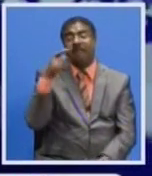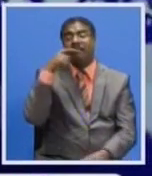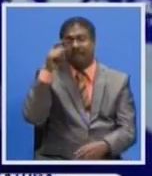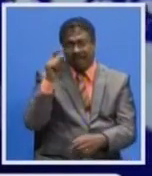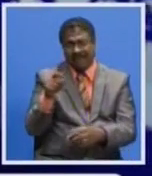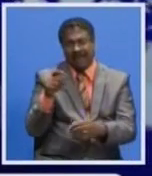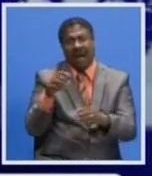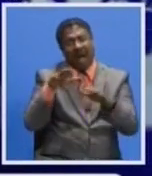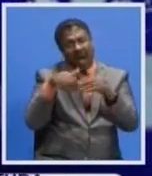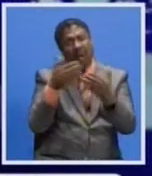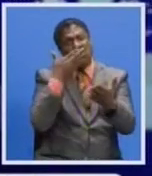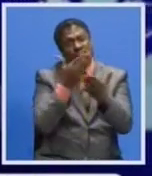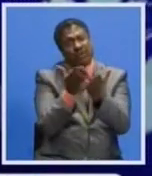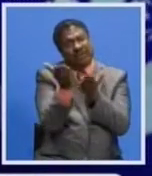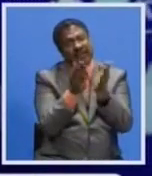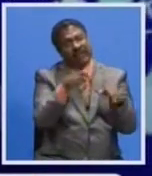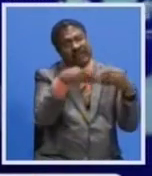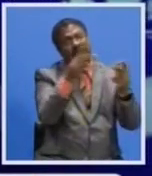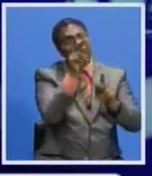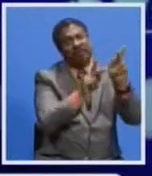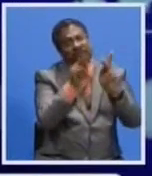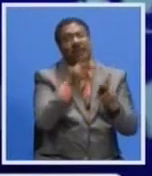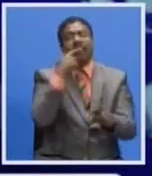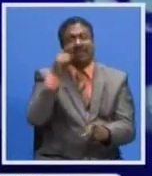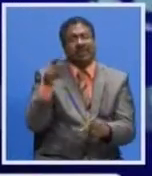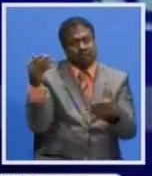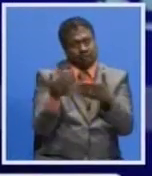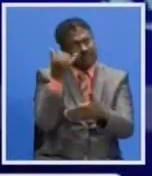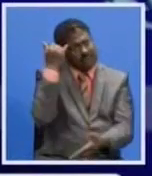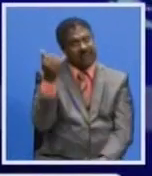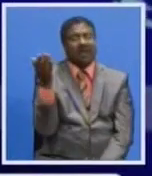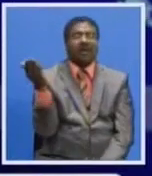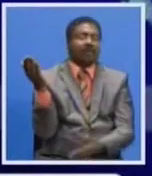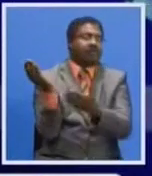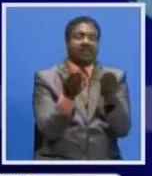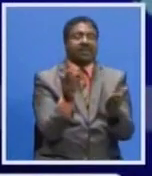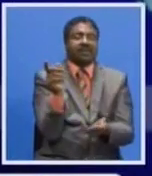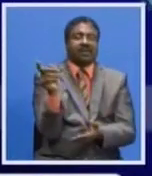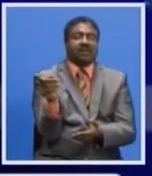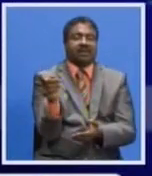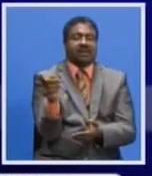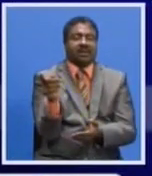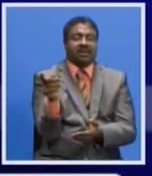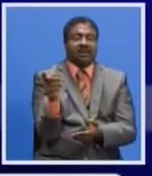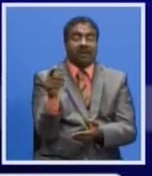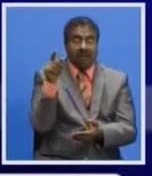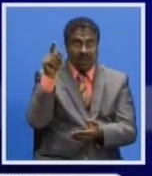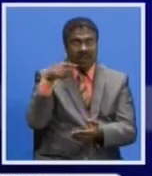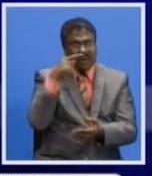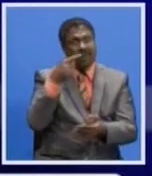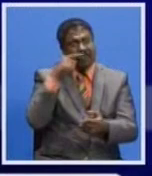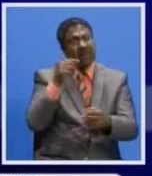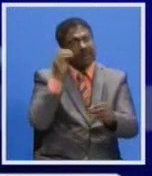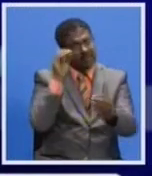ensure effective service delivery. Mr. Kafwaya says the long queues at various RATSA centres should be addressed through deploying